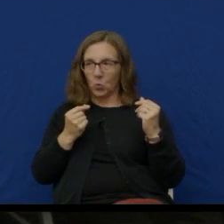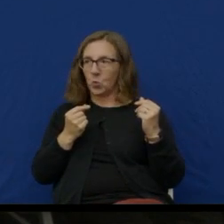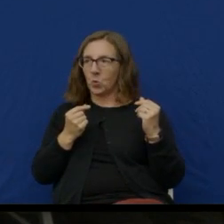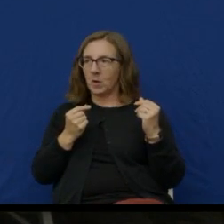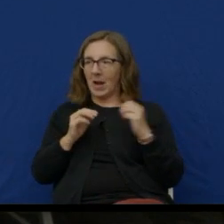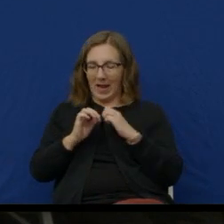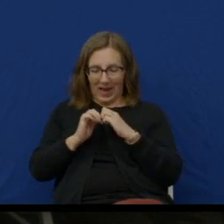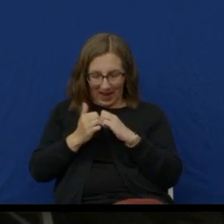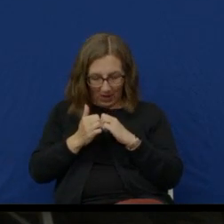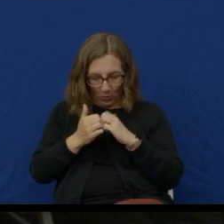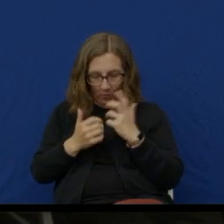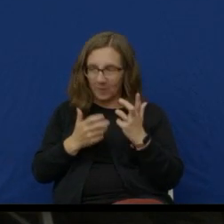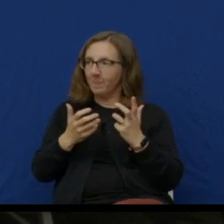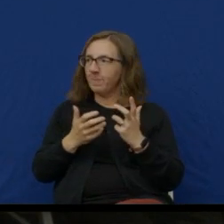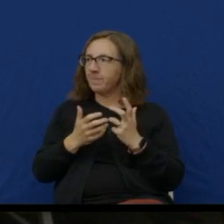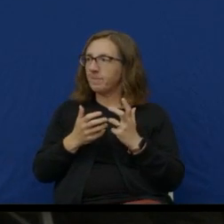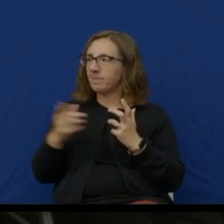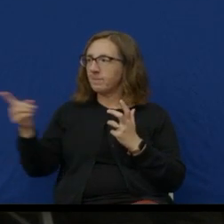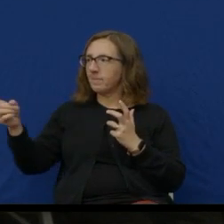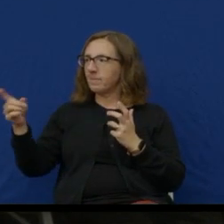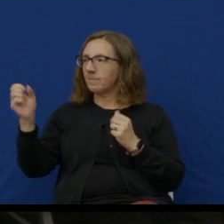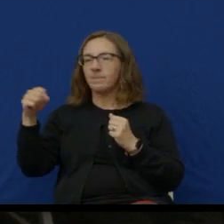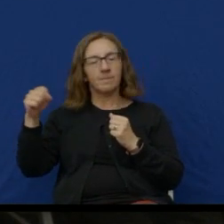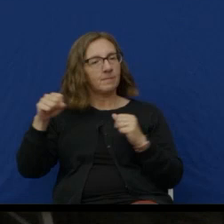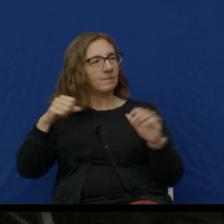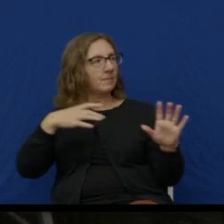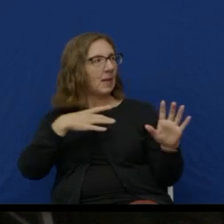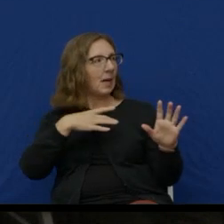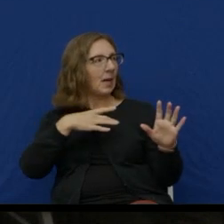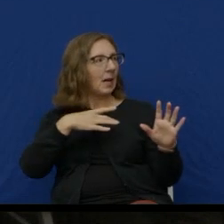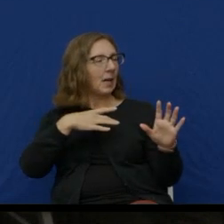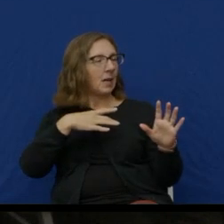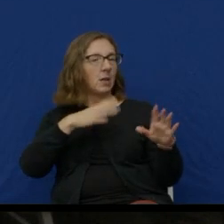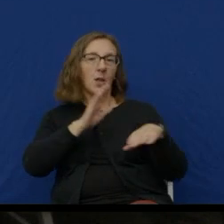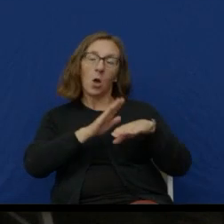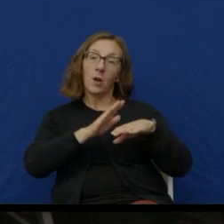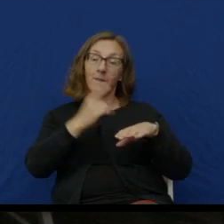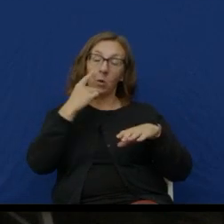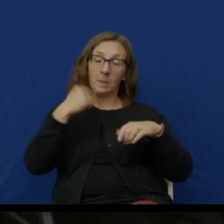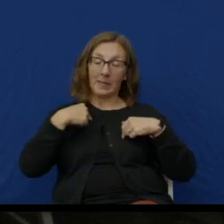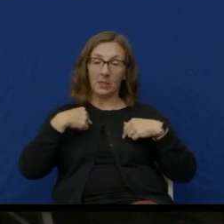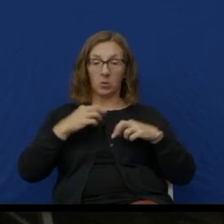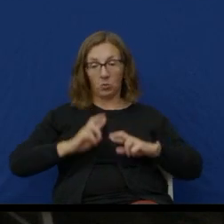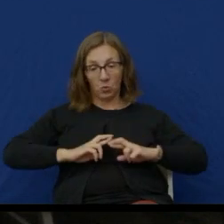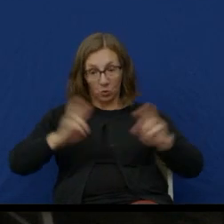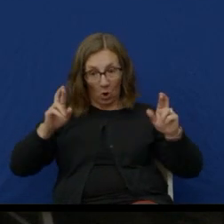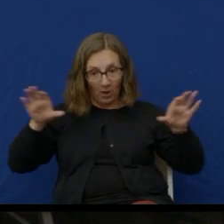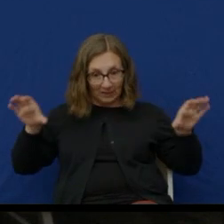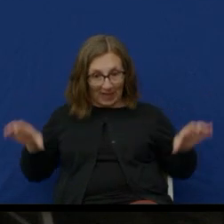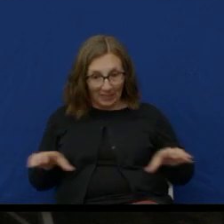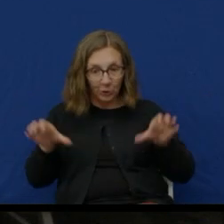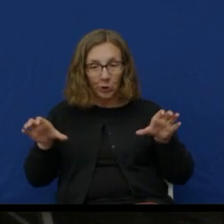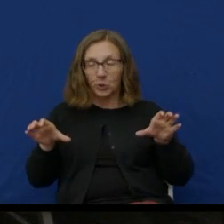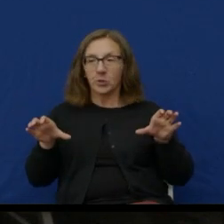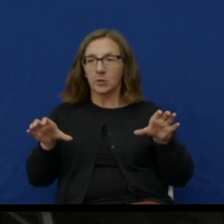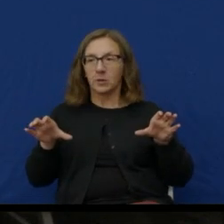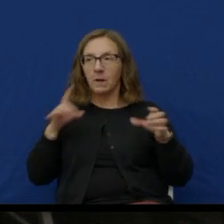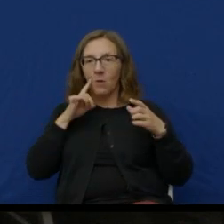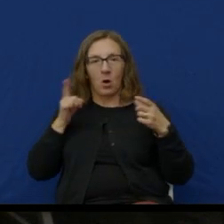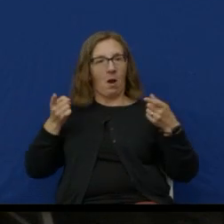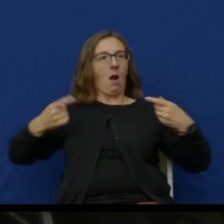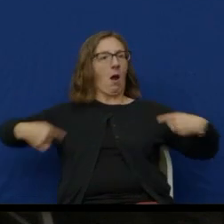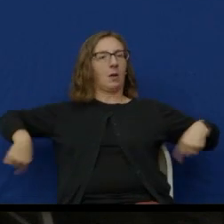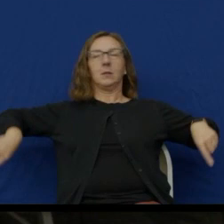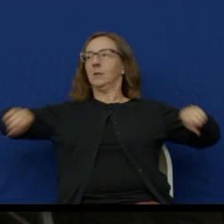is. what Yeah. is the purpose. Yeah, because I wonder if we would answer the question, when the call to action for me, to Diane's question, was, this is a call to action for